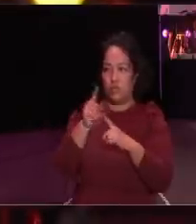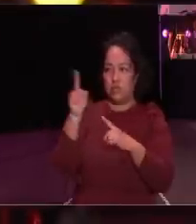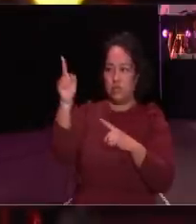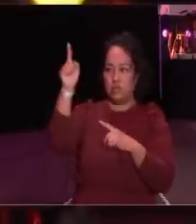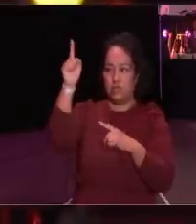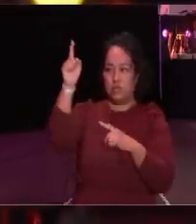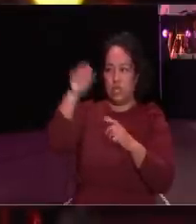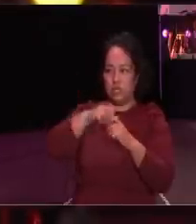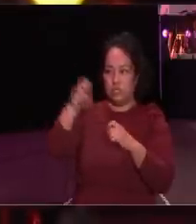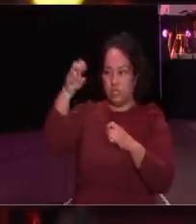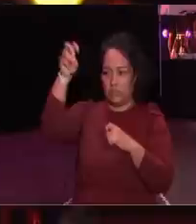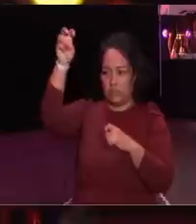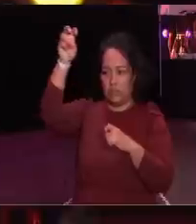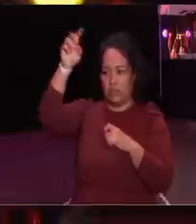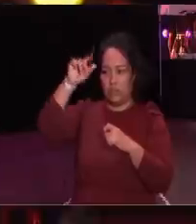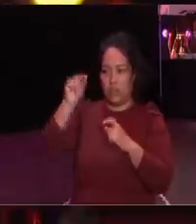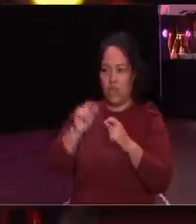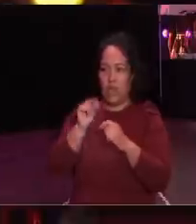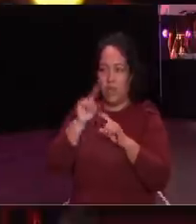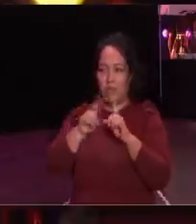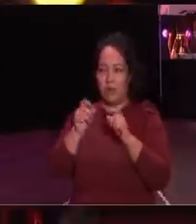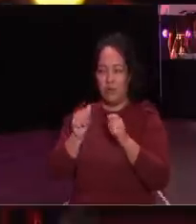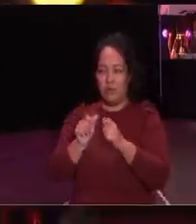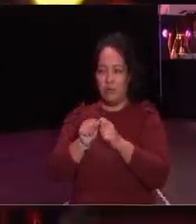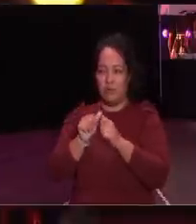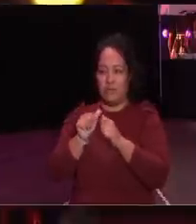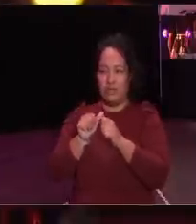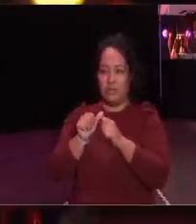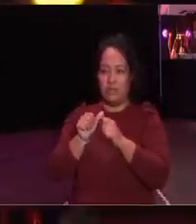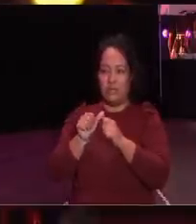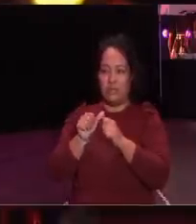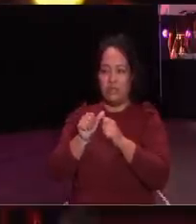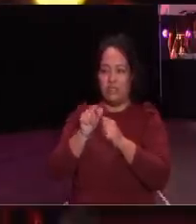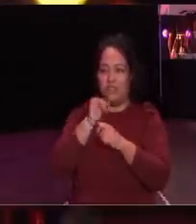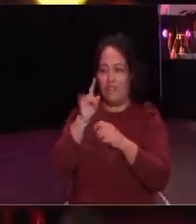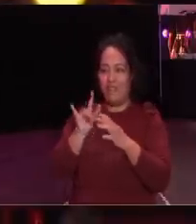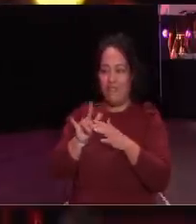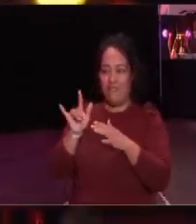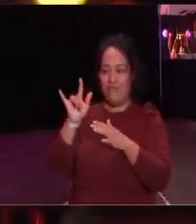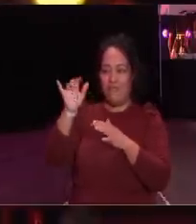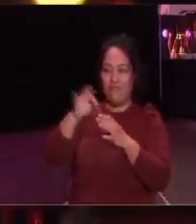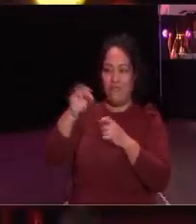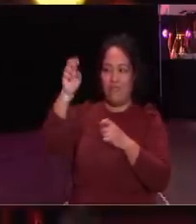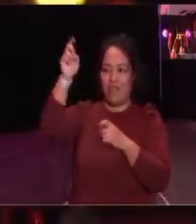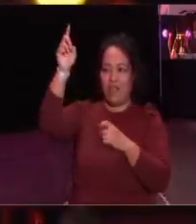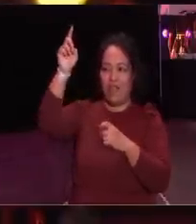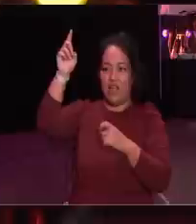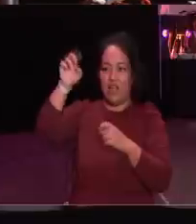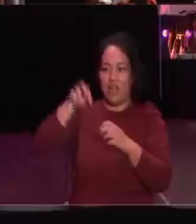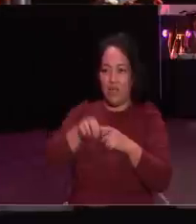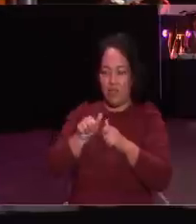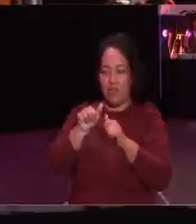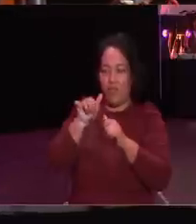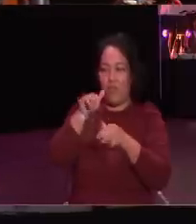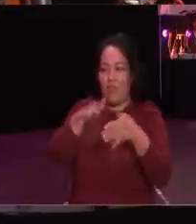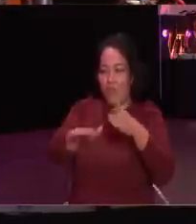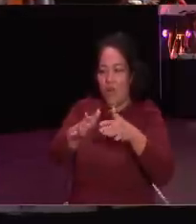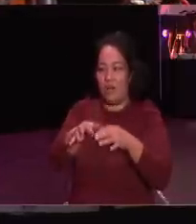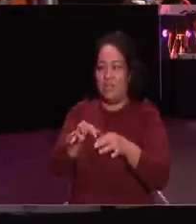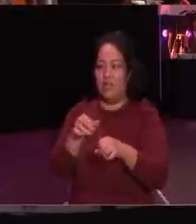was going to the distance. No se trata de volar muy alto. It wasn't about flying high. Se trata de caminar firme. It's walking firm.